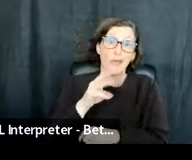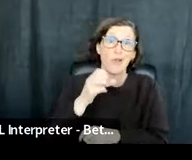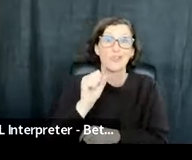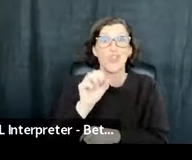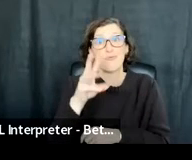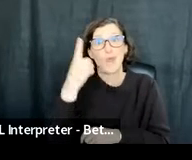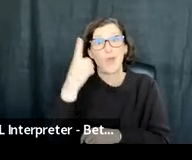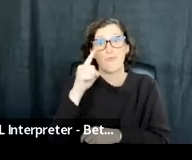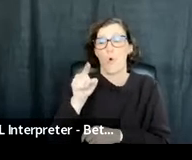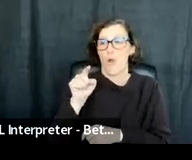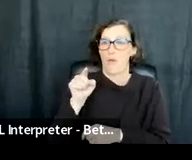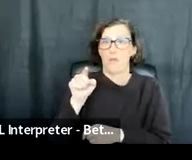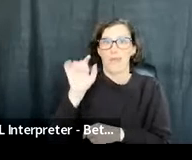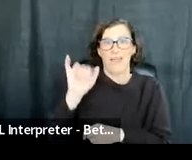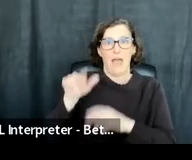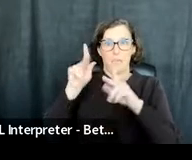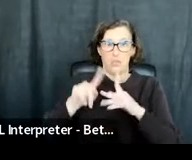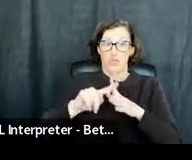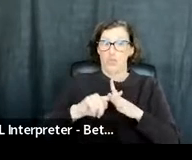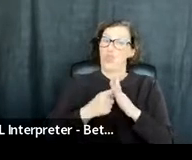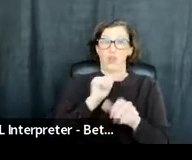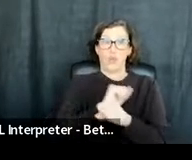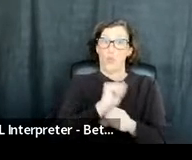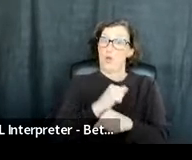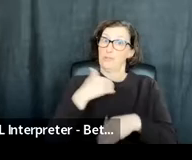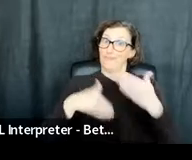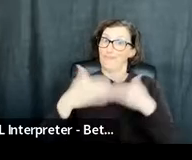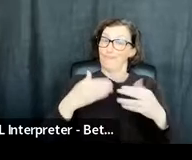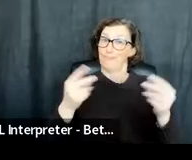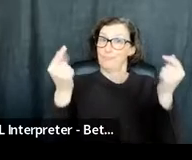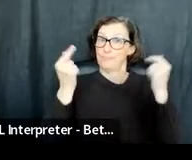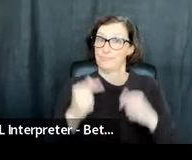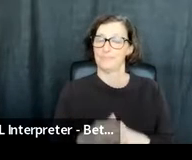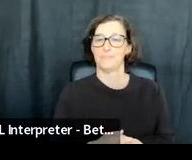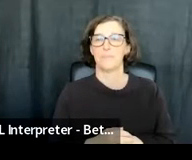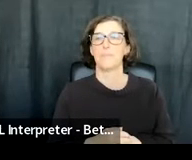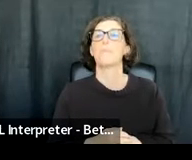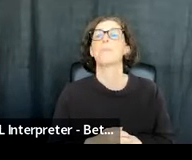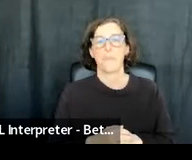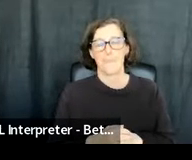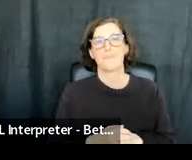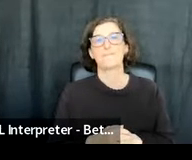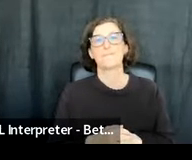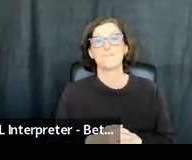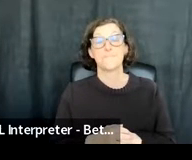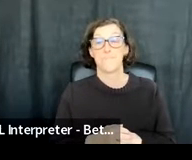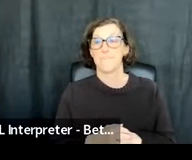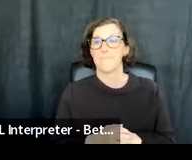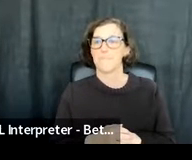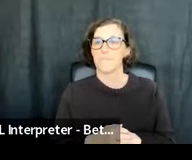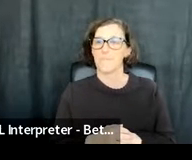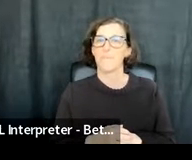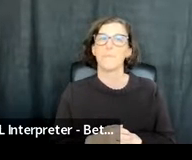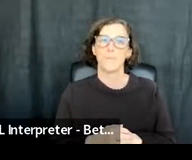them to get the job started in their new job quickly? Jeff, mind if I jump in? No, go